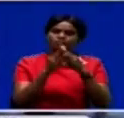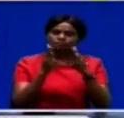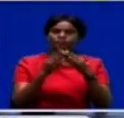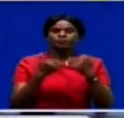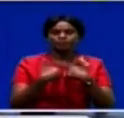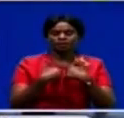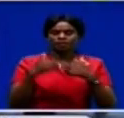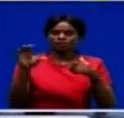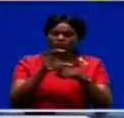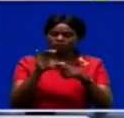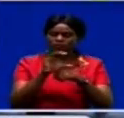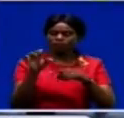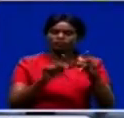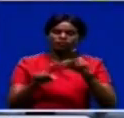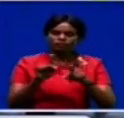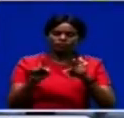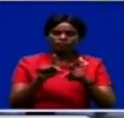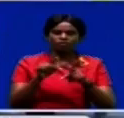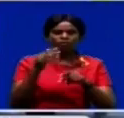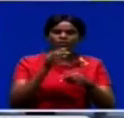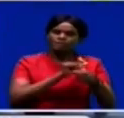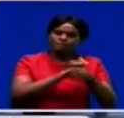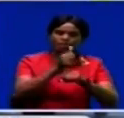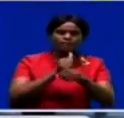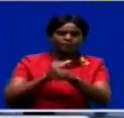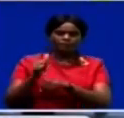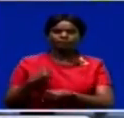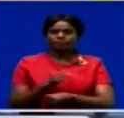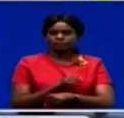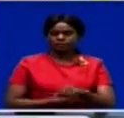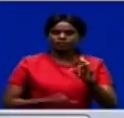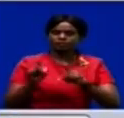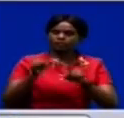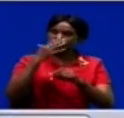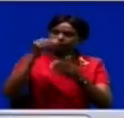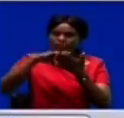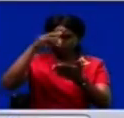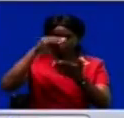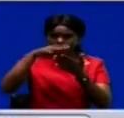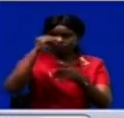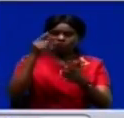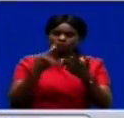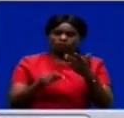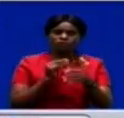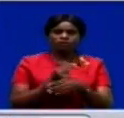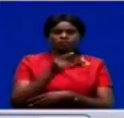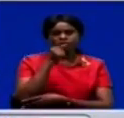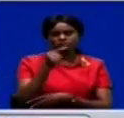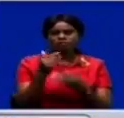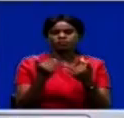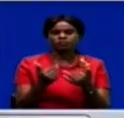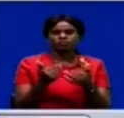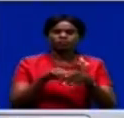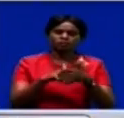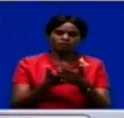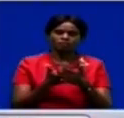on Copperbelt residents not to mock Chinese contractors, but learn from them. What we should be saying is, how